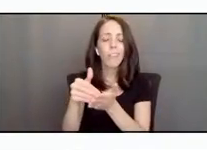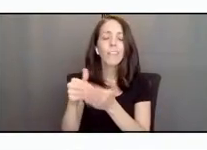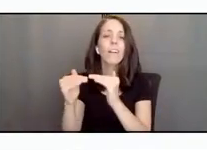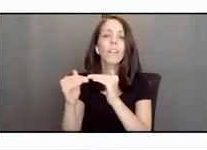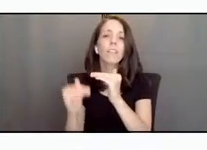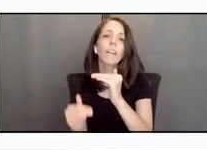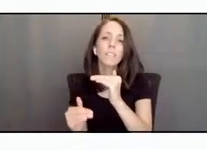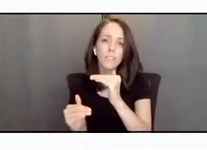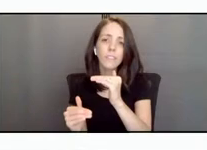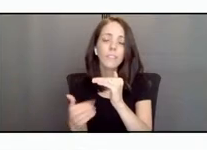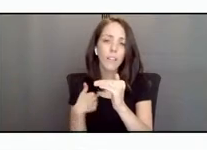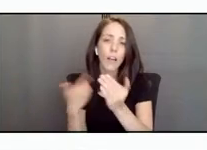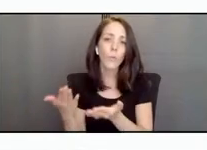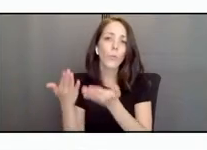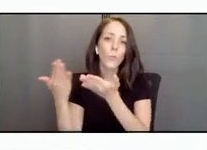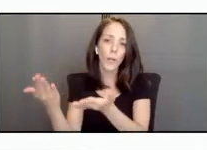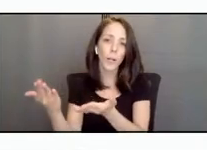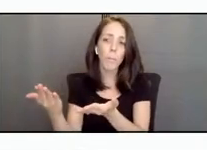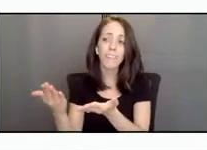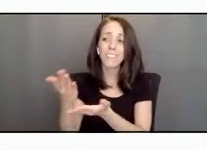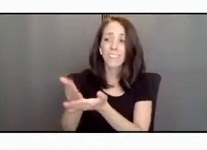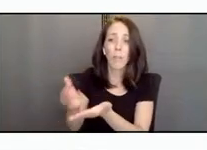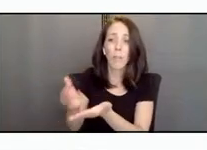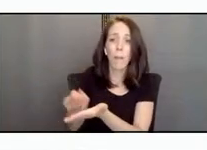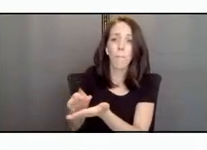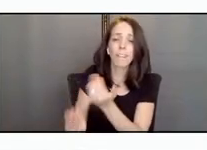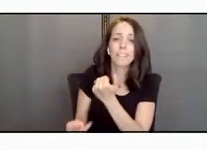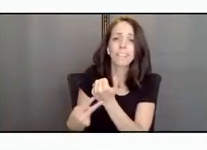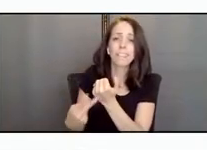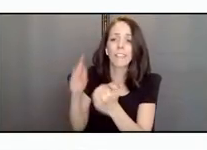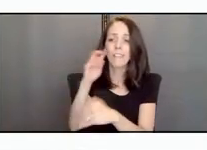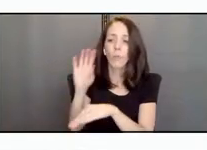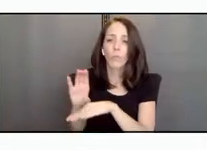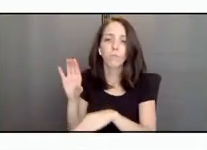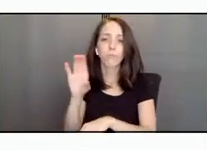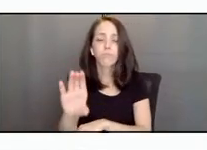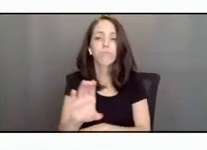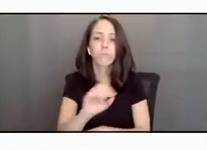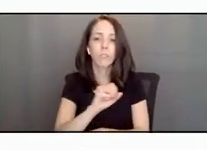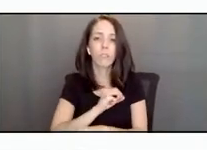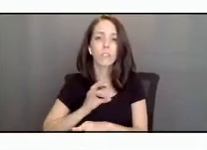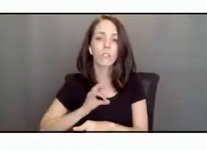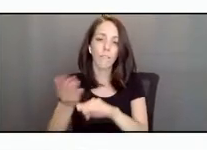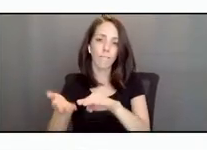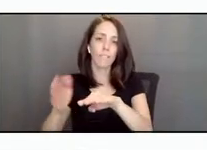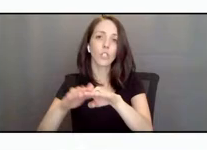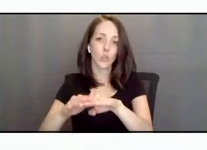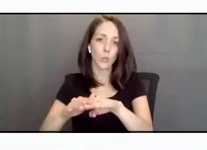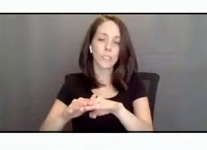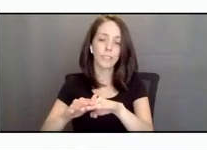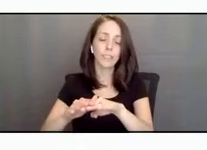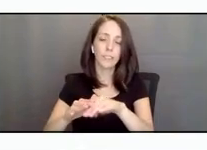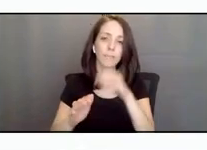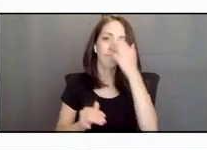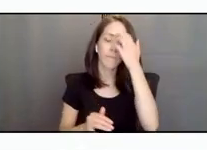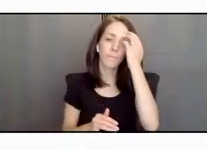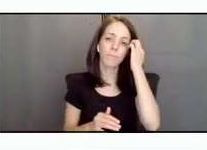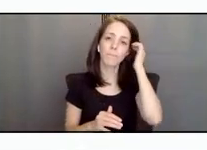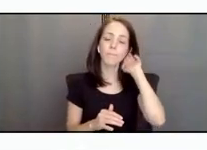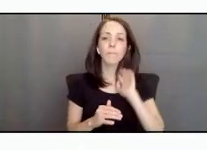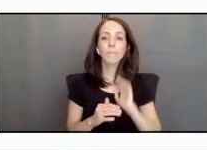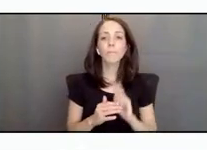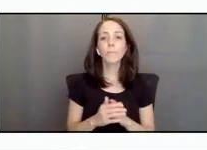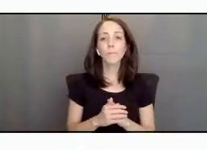21, budget fiscal year 22 for a 30% increase, or $175 million. Use